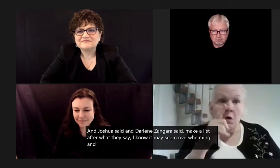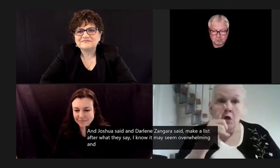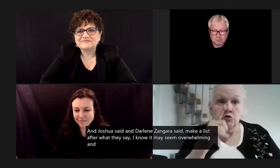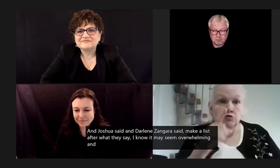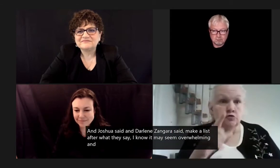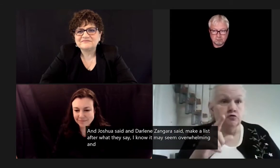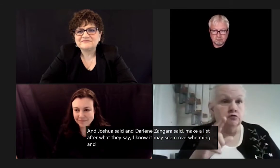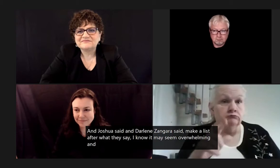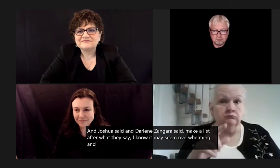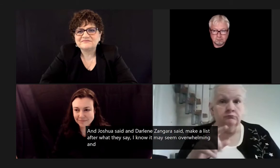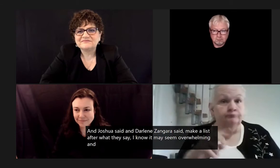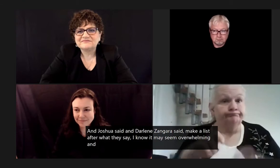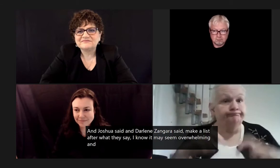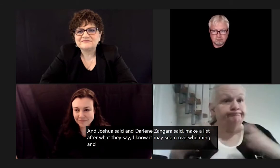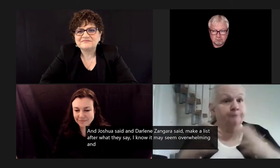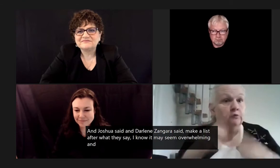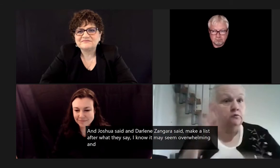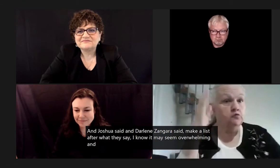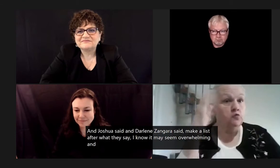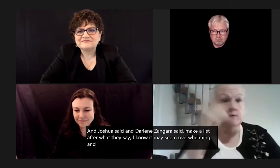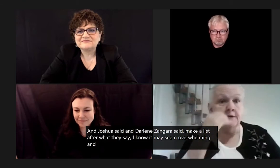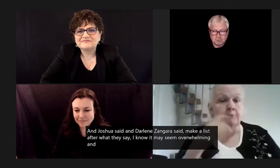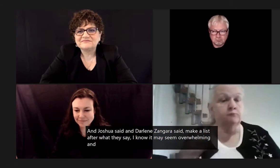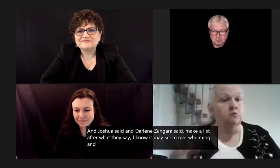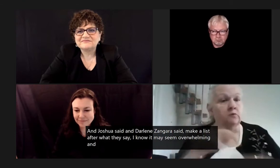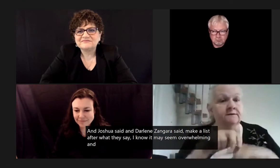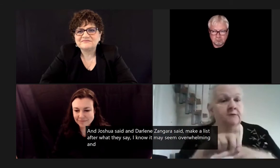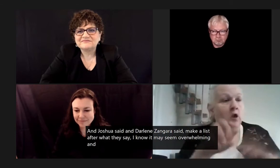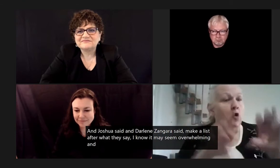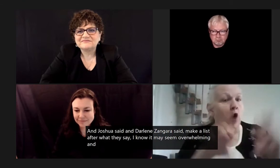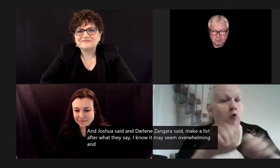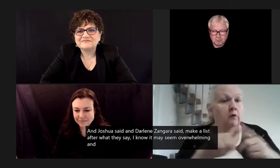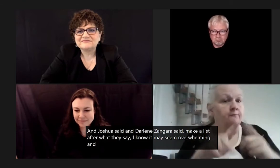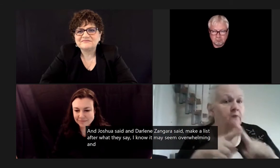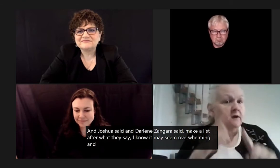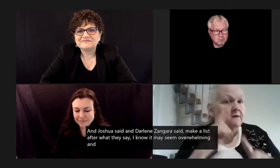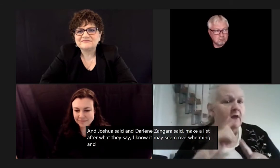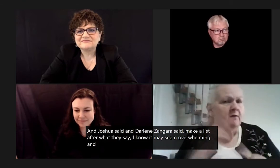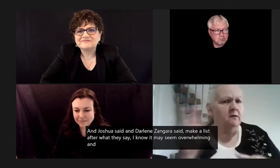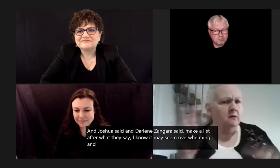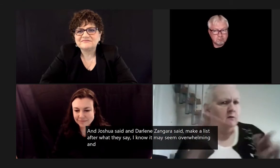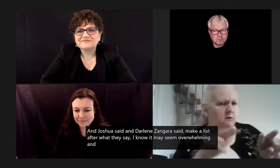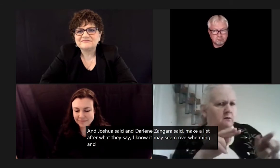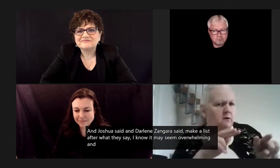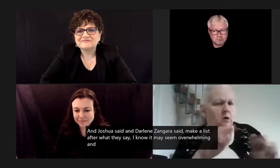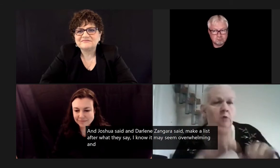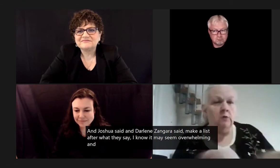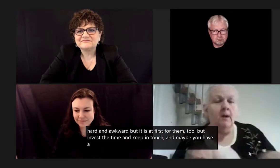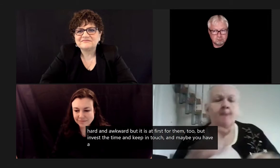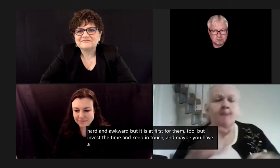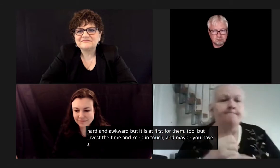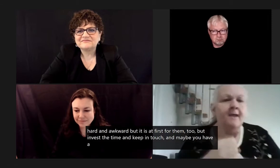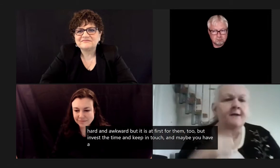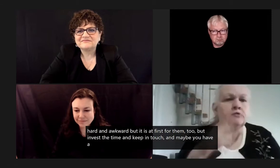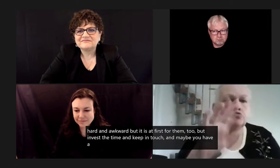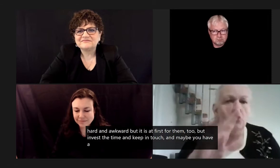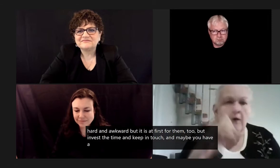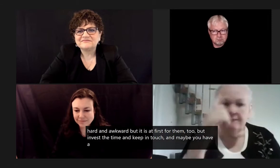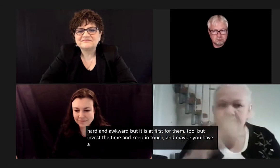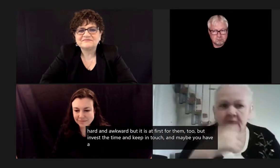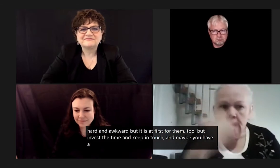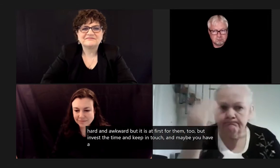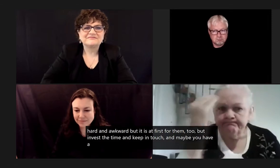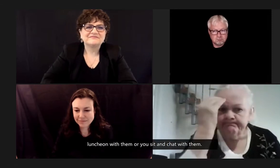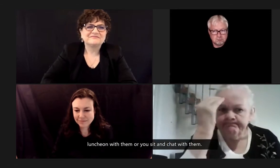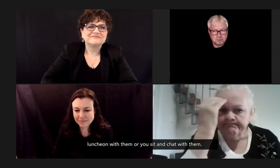in touch. And maybe you have a luncheon with them or you sit and chat with them. And I think